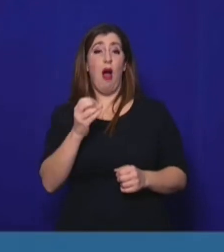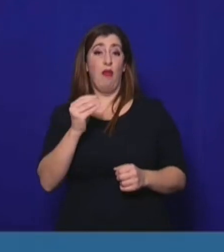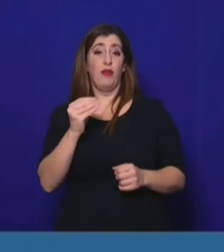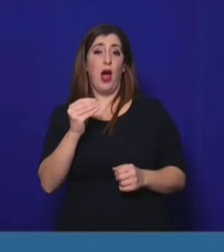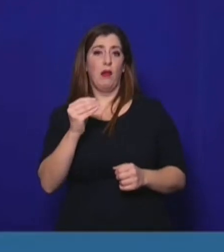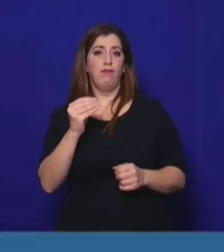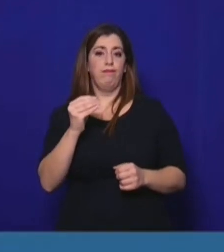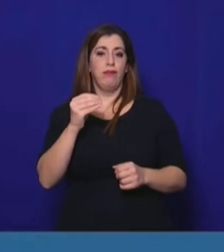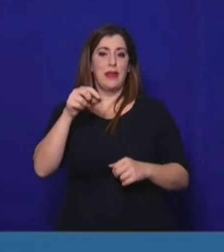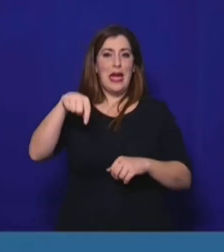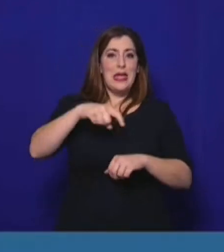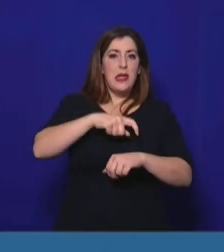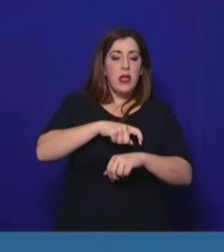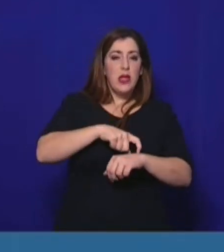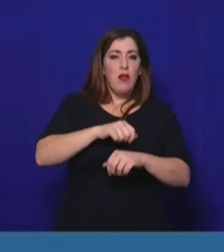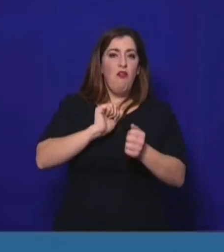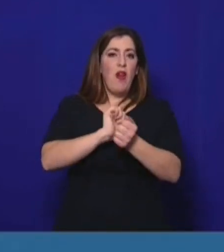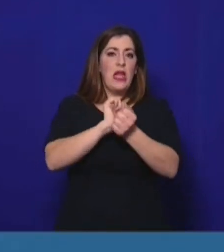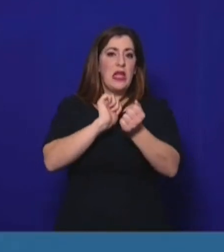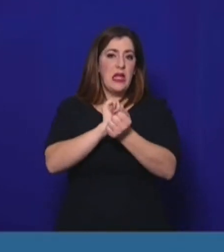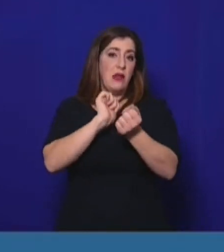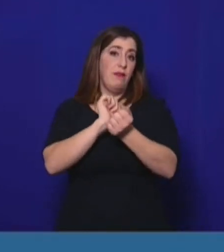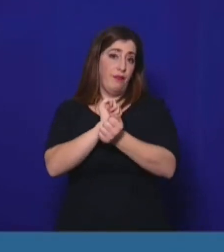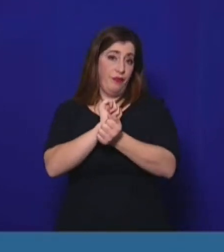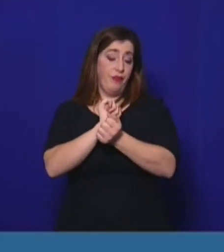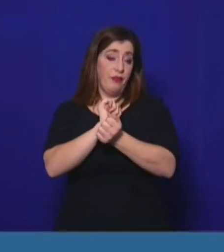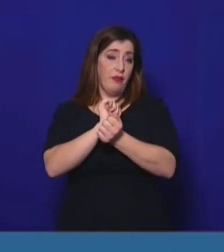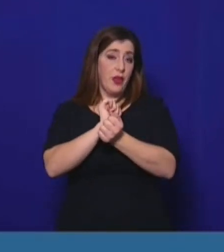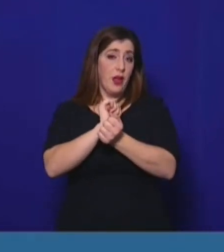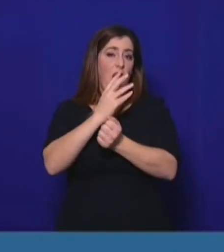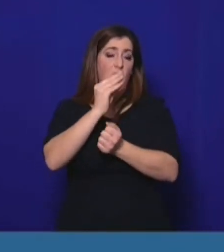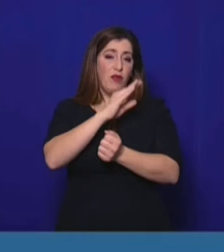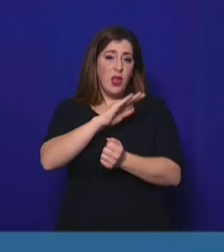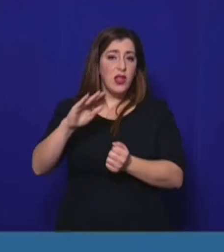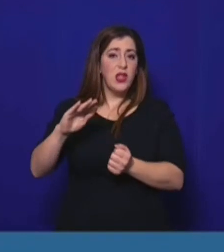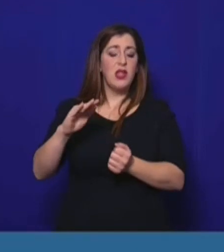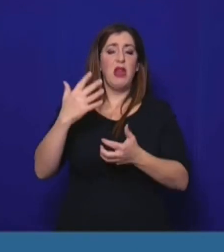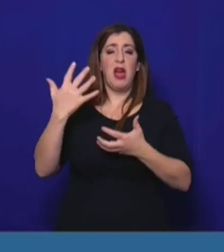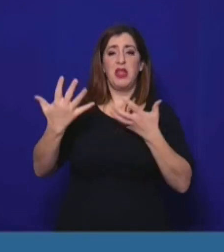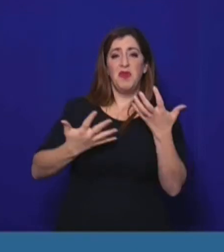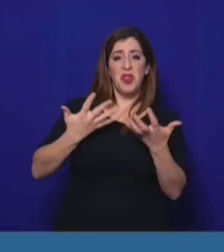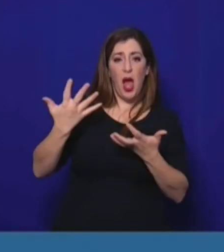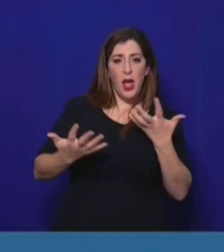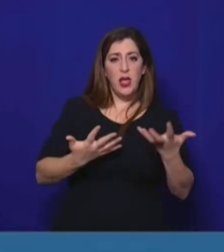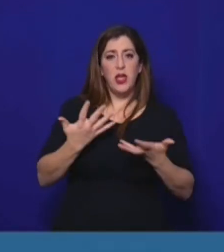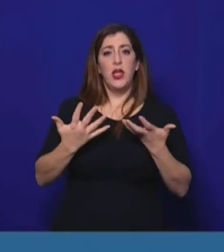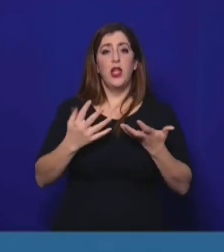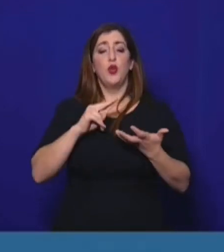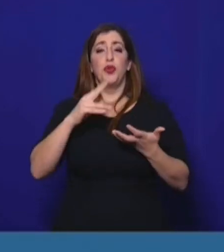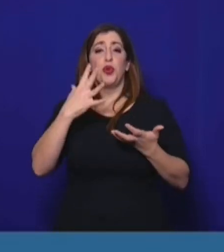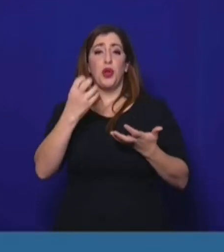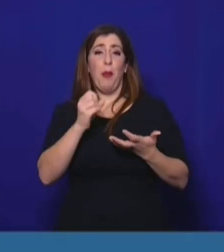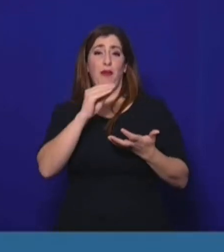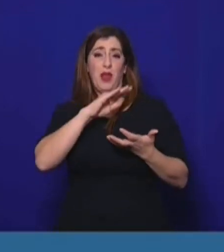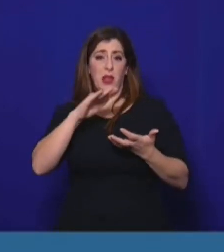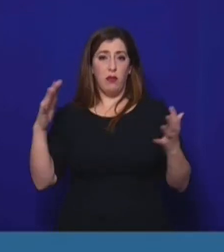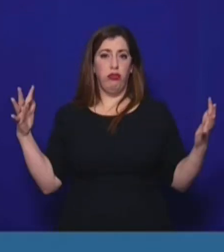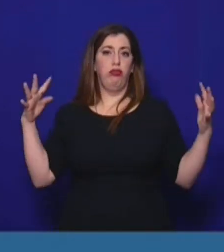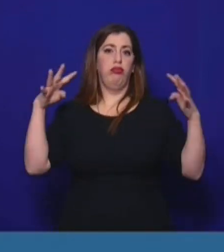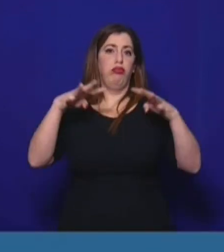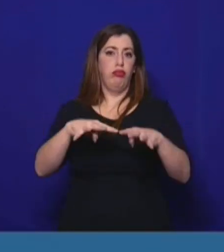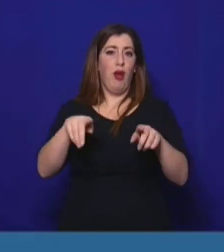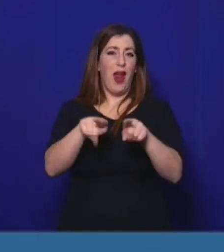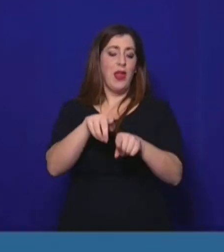ikollna. U aħna nafu li meta inti ikollok attivitajiet fejn inti kollok nies li jiltaqgħu iktar